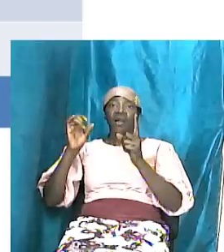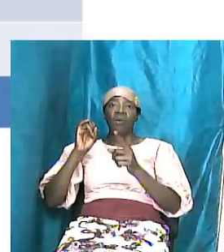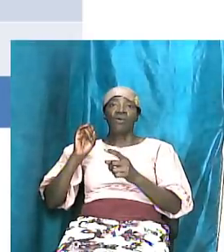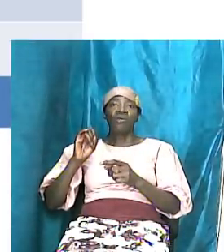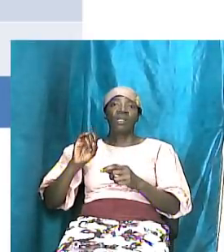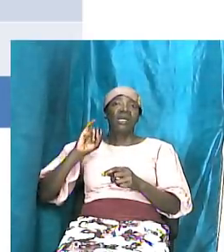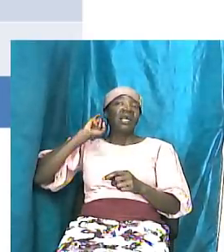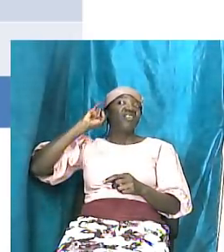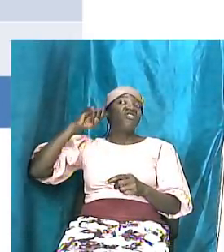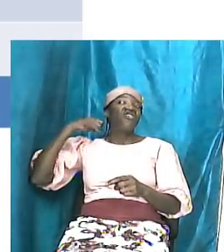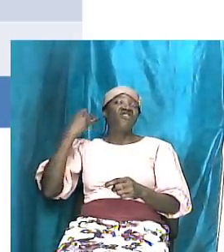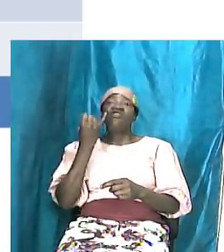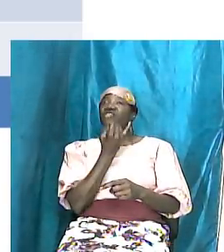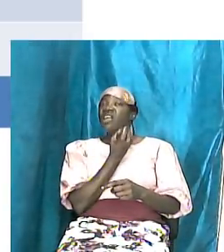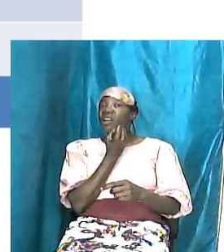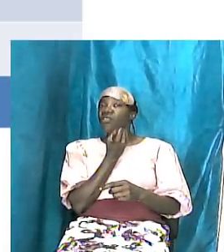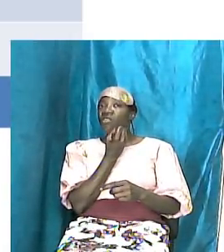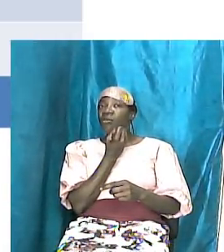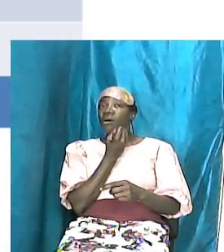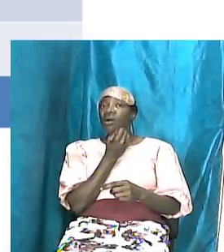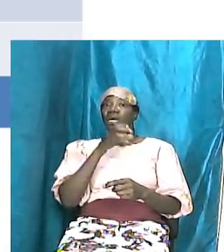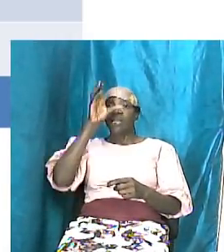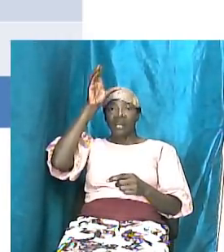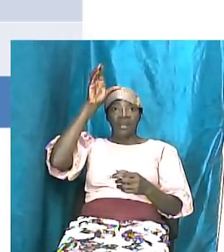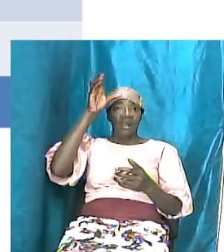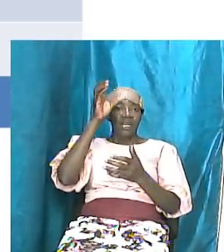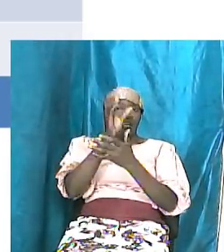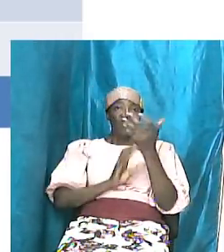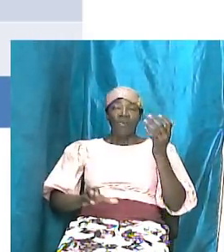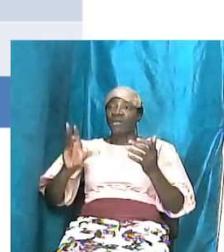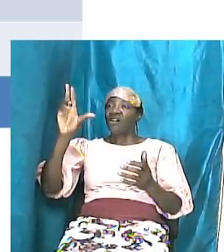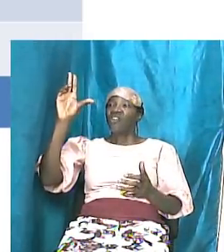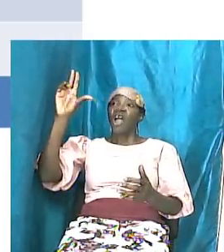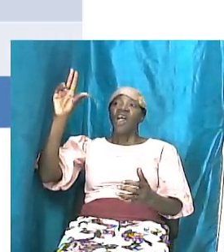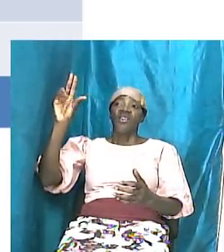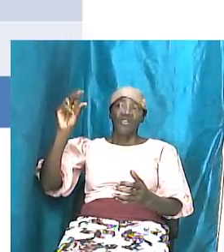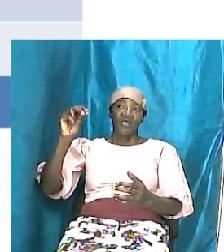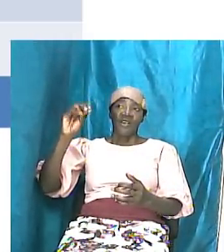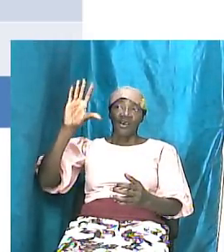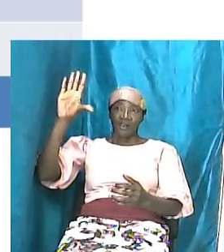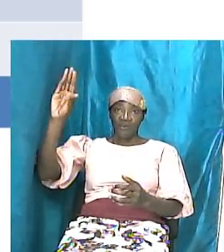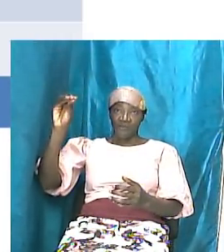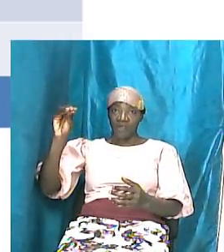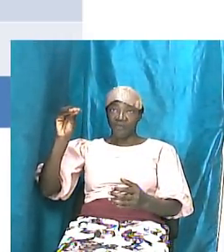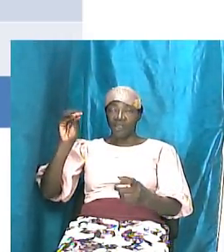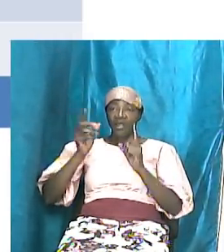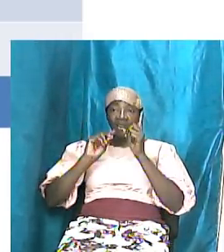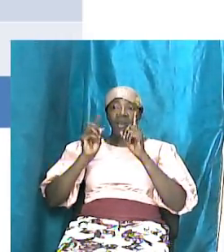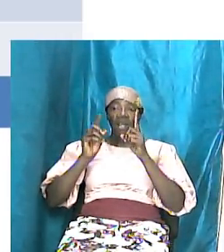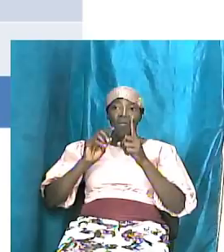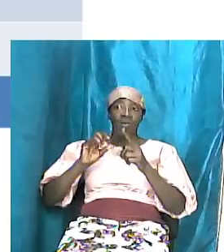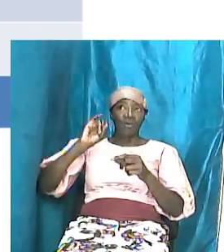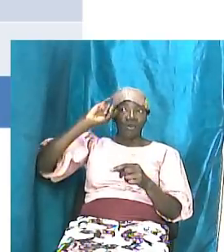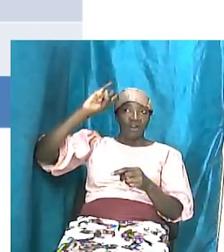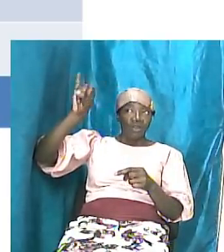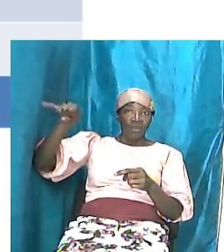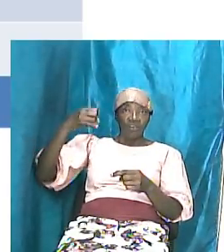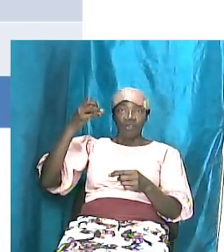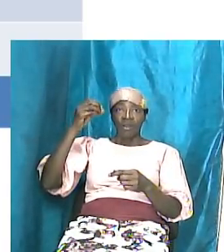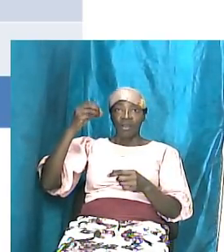another main figure. This was Joseph. All these four men are a part of the